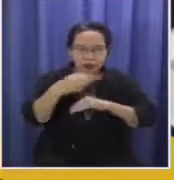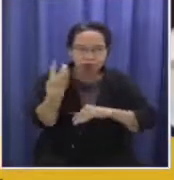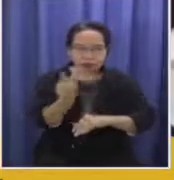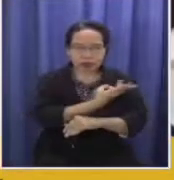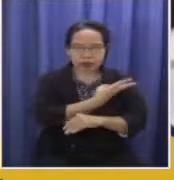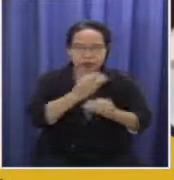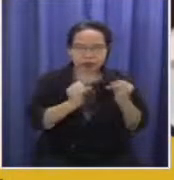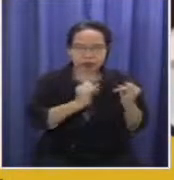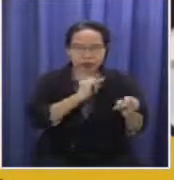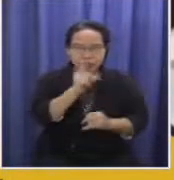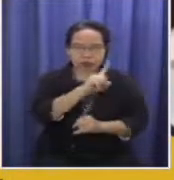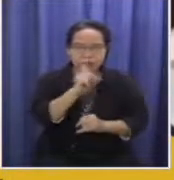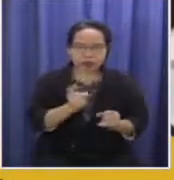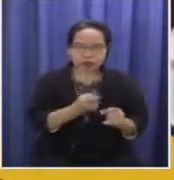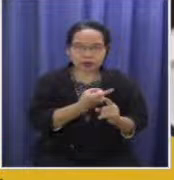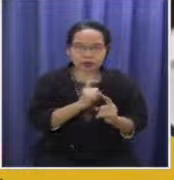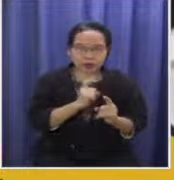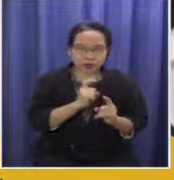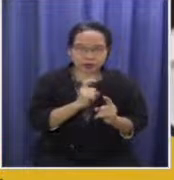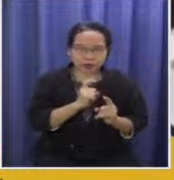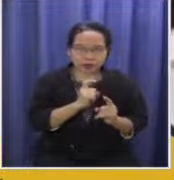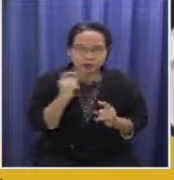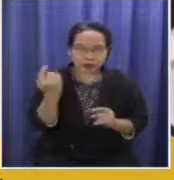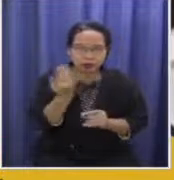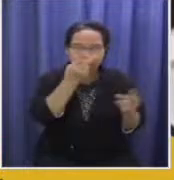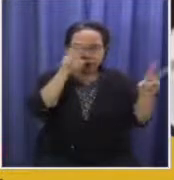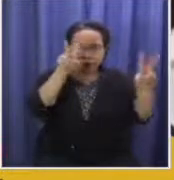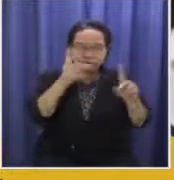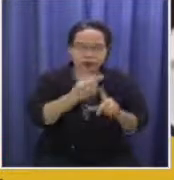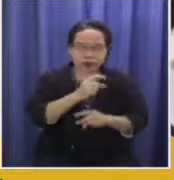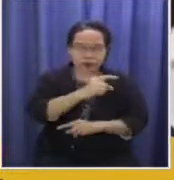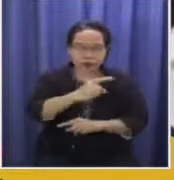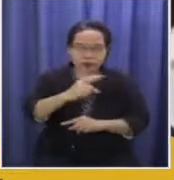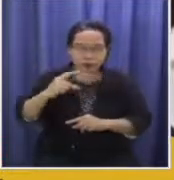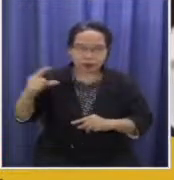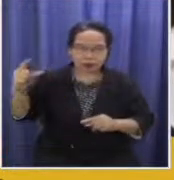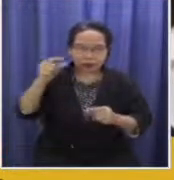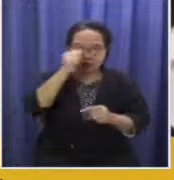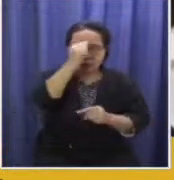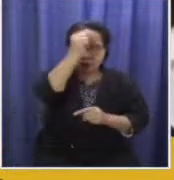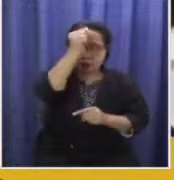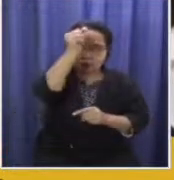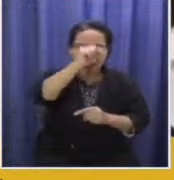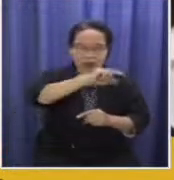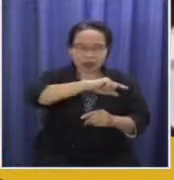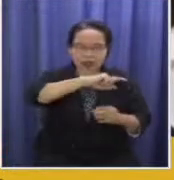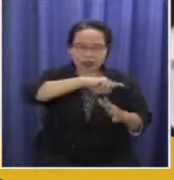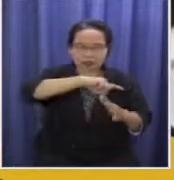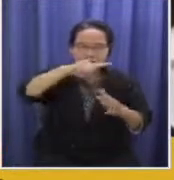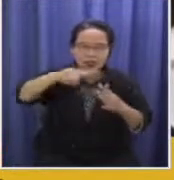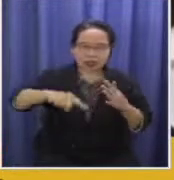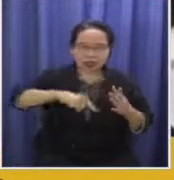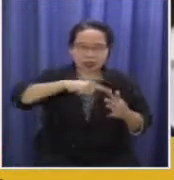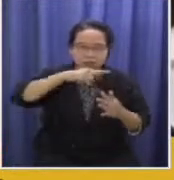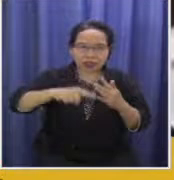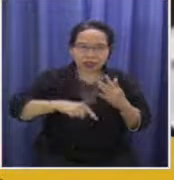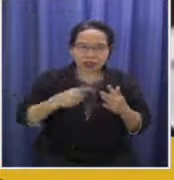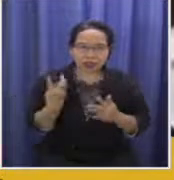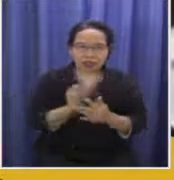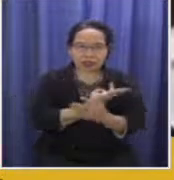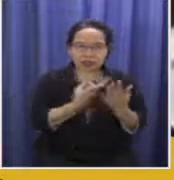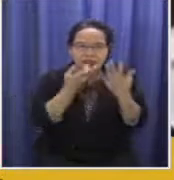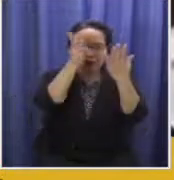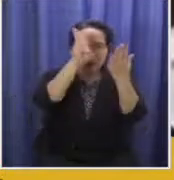be entertaining questions coming from our viewers from Nepal, India, and Sri Lanka. And we thank God for